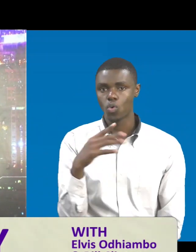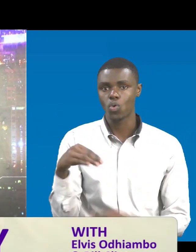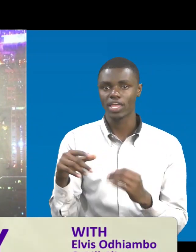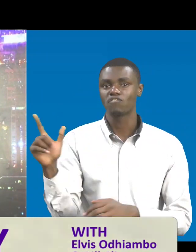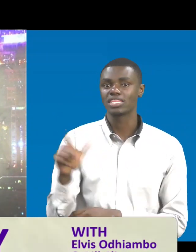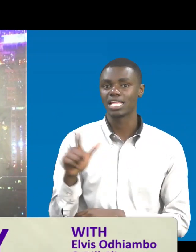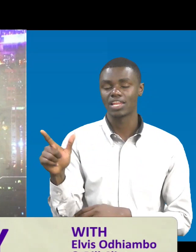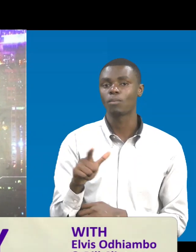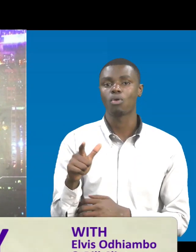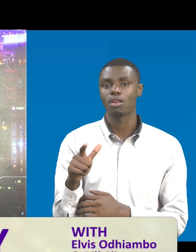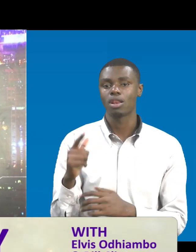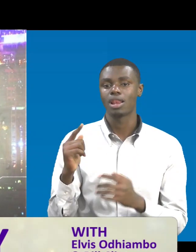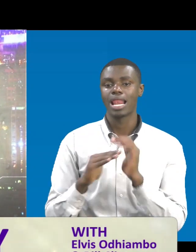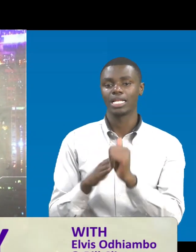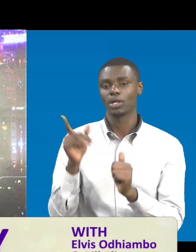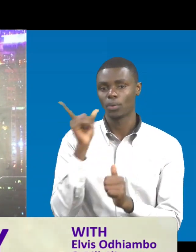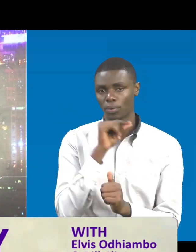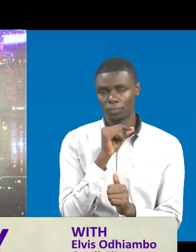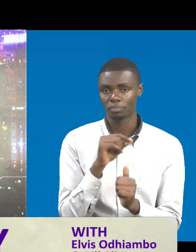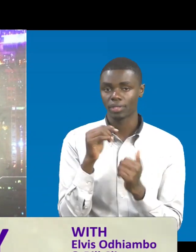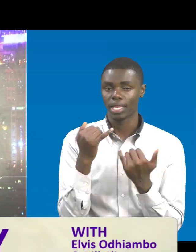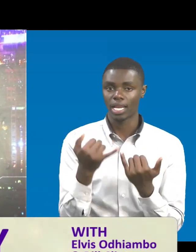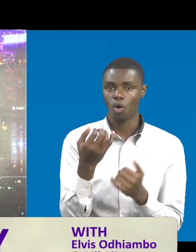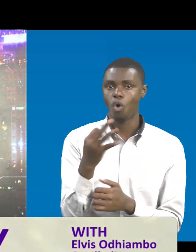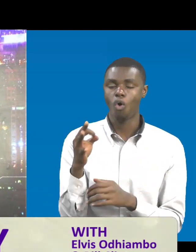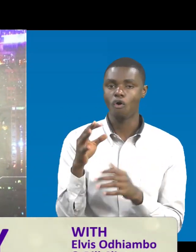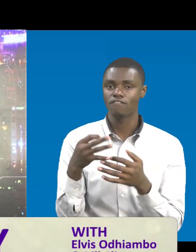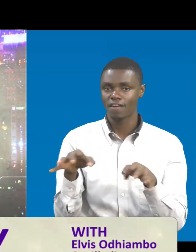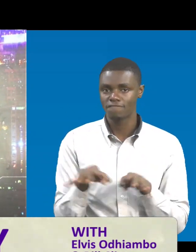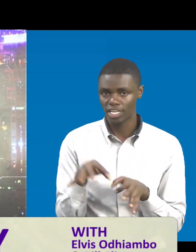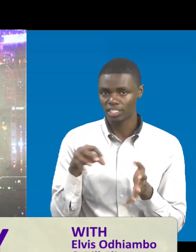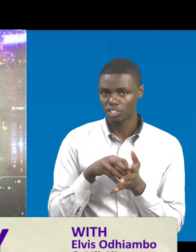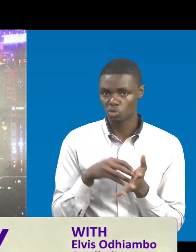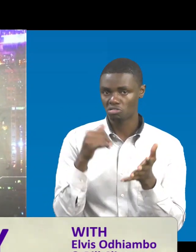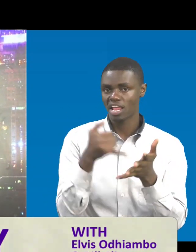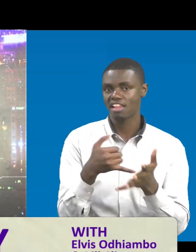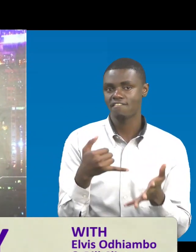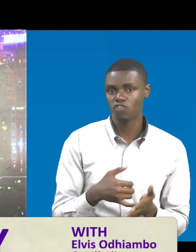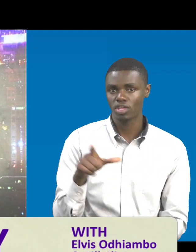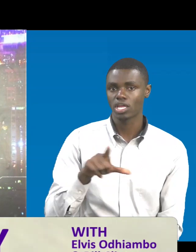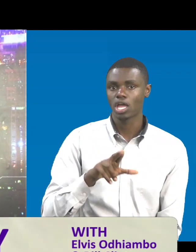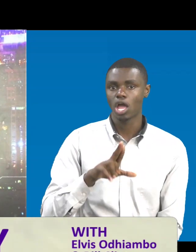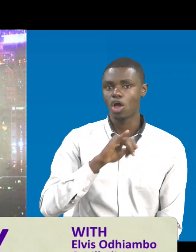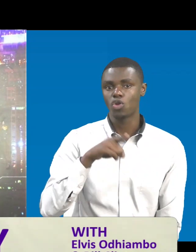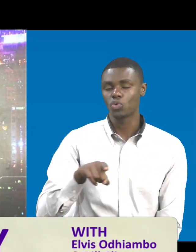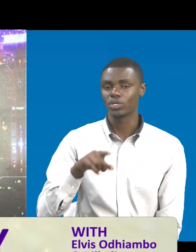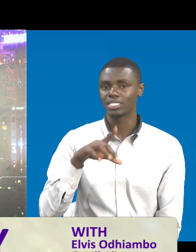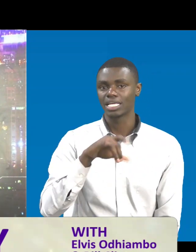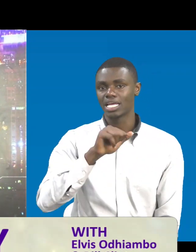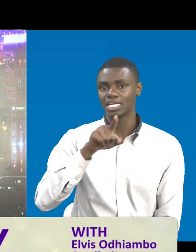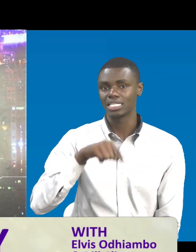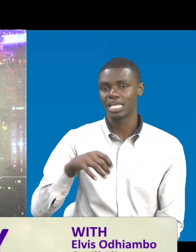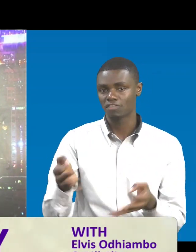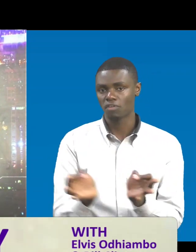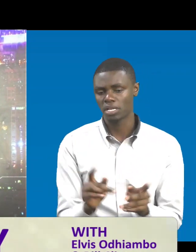Liverpool the deserved lead. Now, apart from the off-field situations going on involving Luis Diaz's family, the team